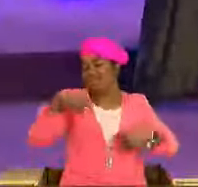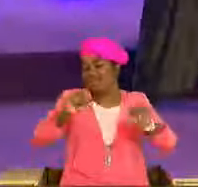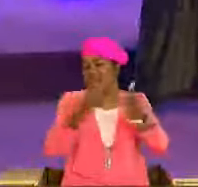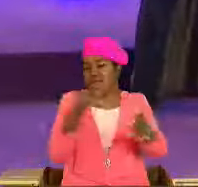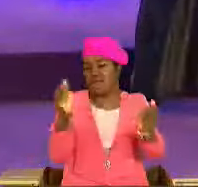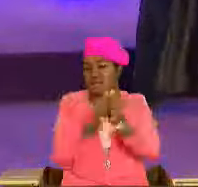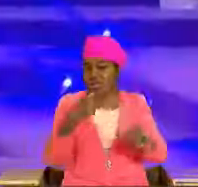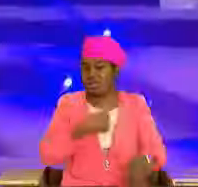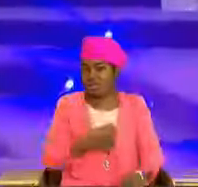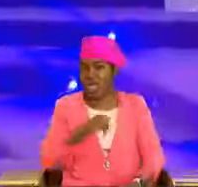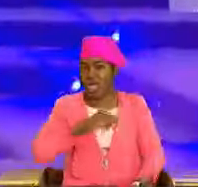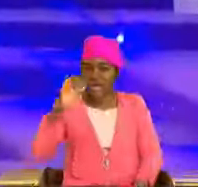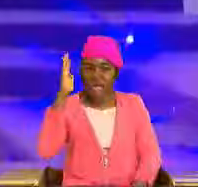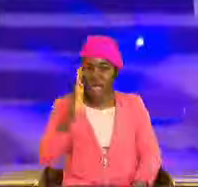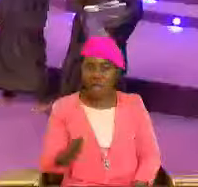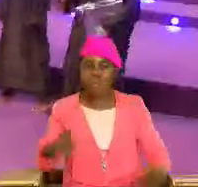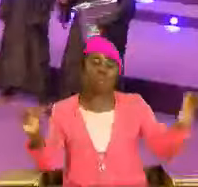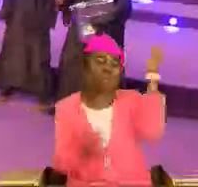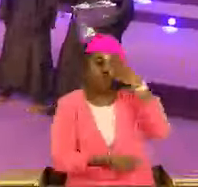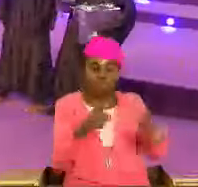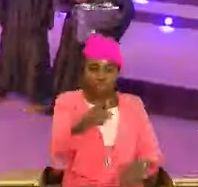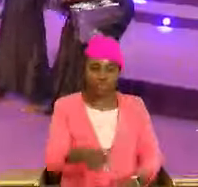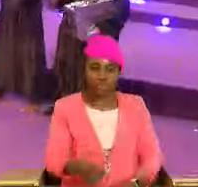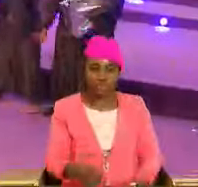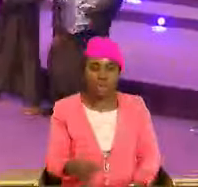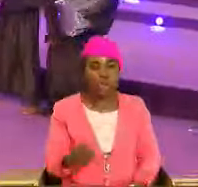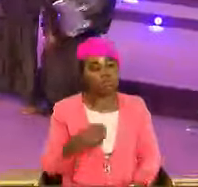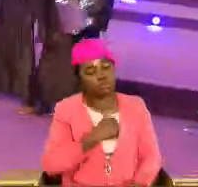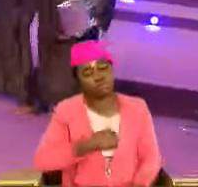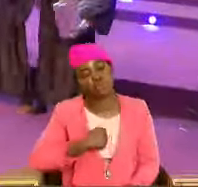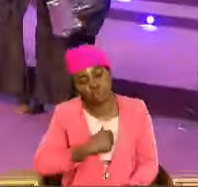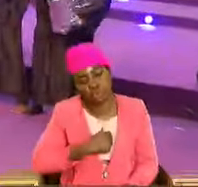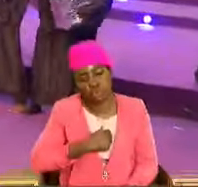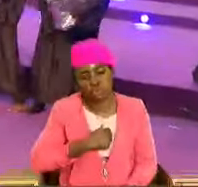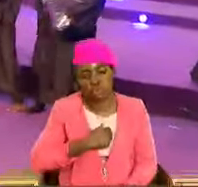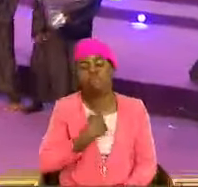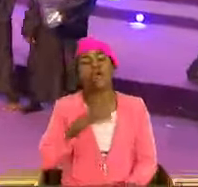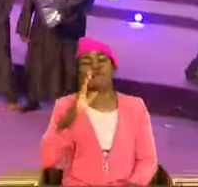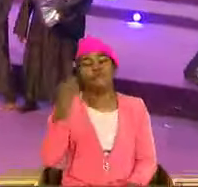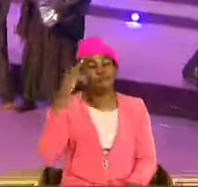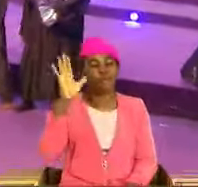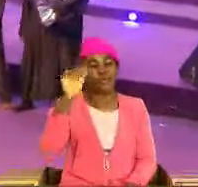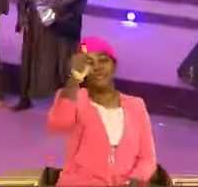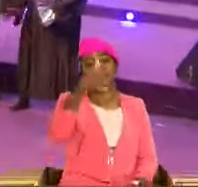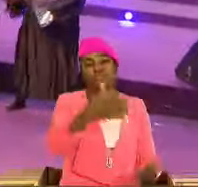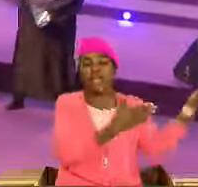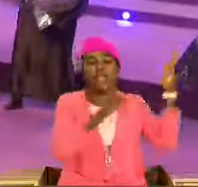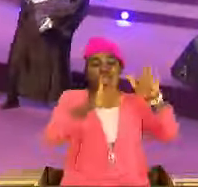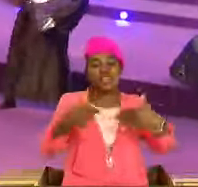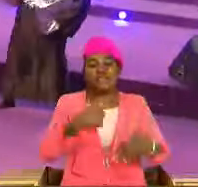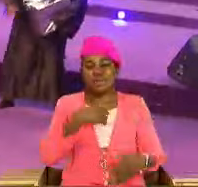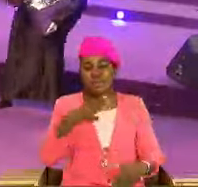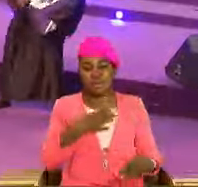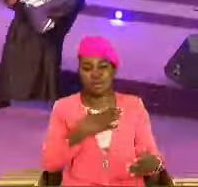with you okay I'm sorry sorry for yourself give me my